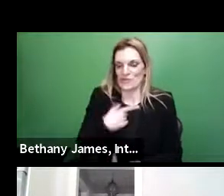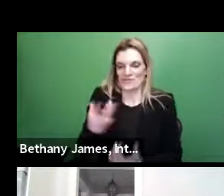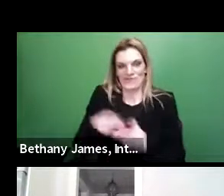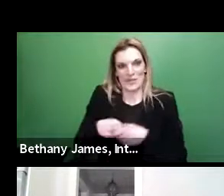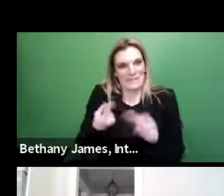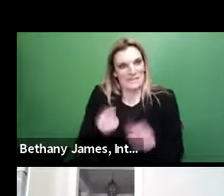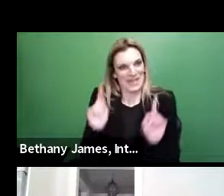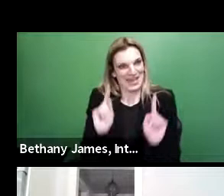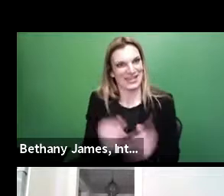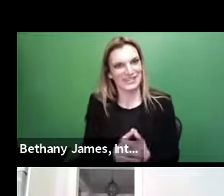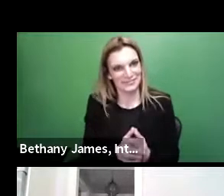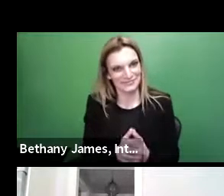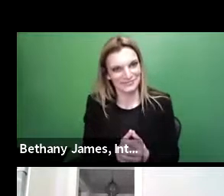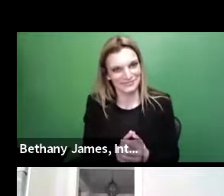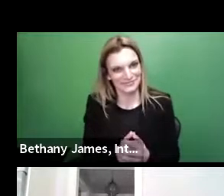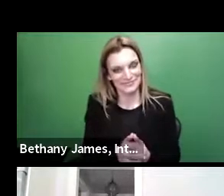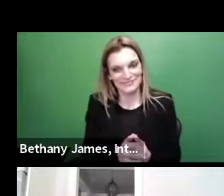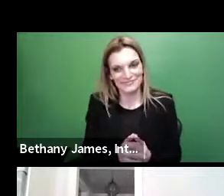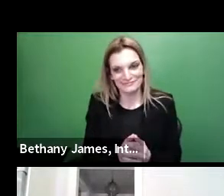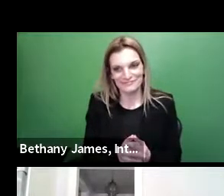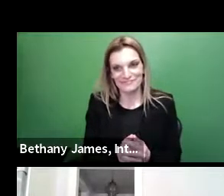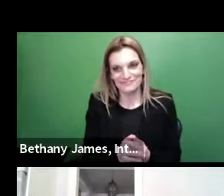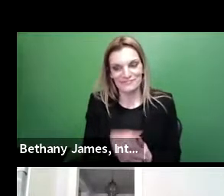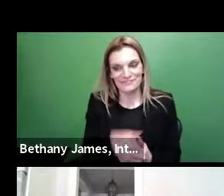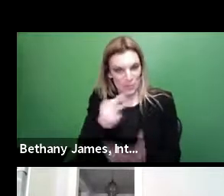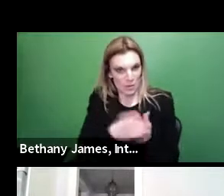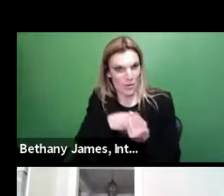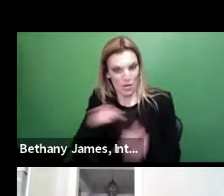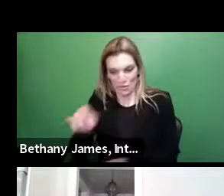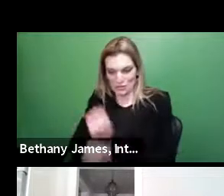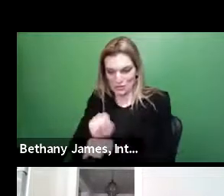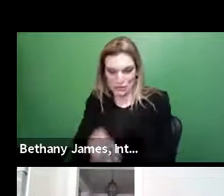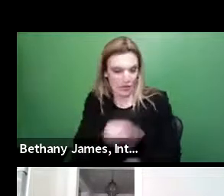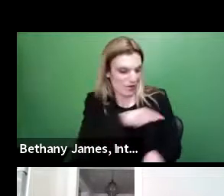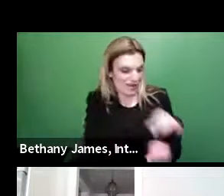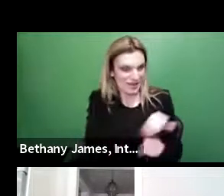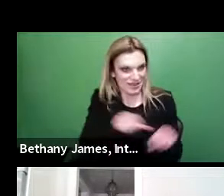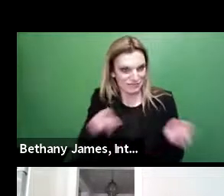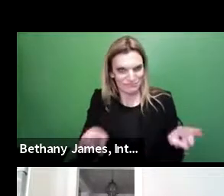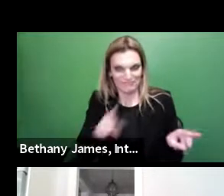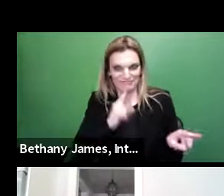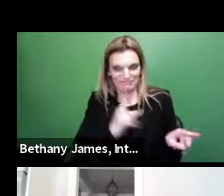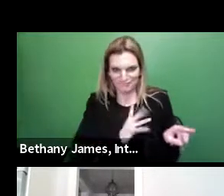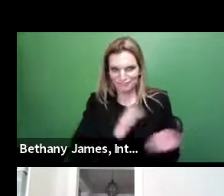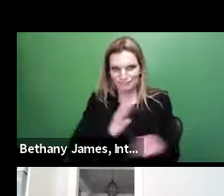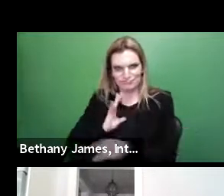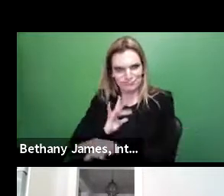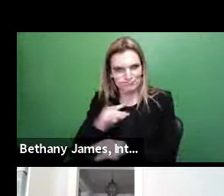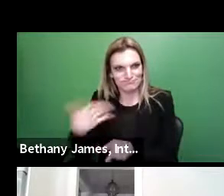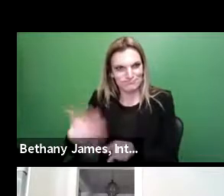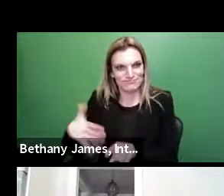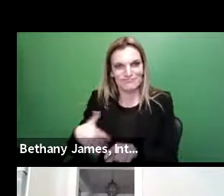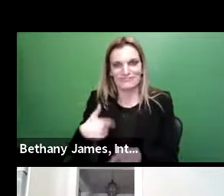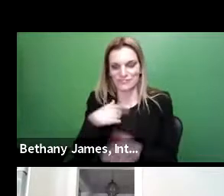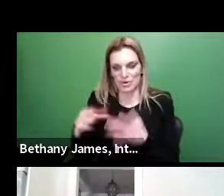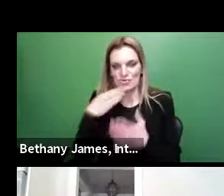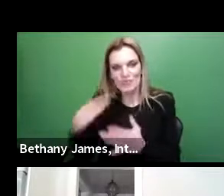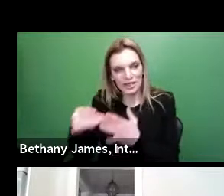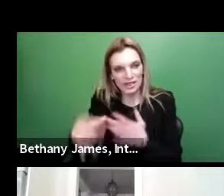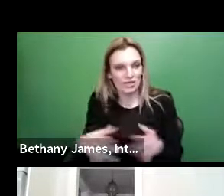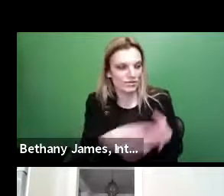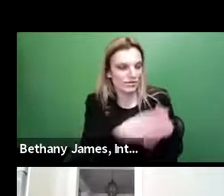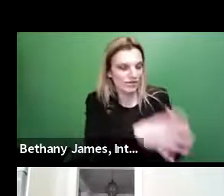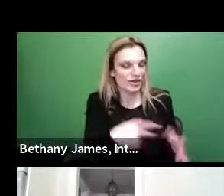I'm very excited. I found both of those employees quite engaging, and I think their leadership will be well needed in the